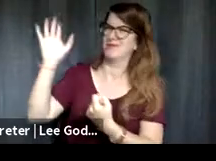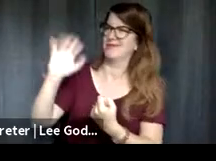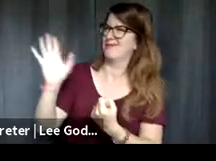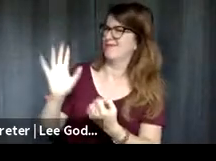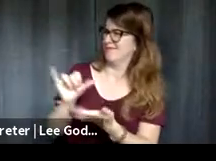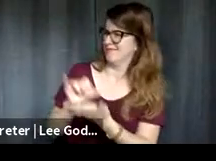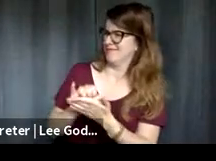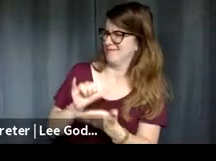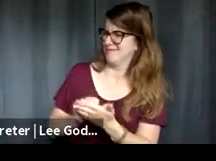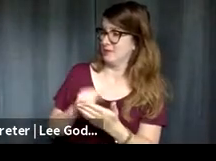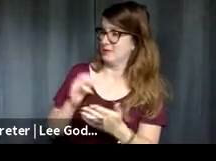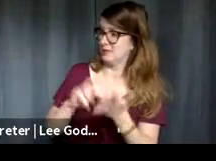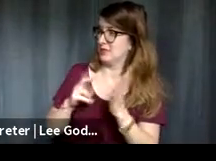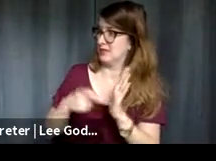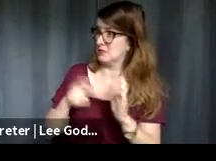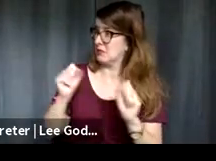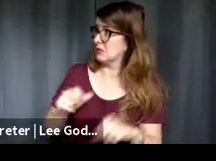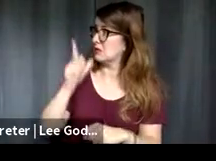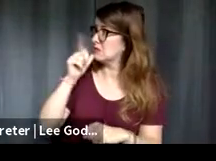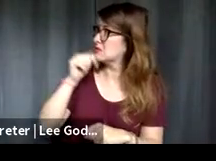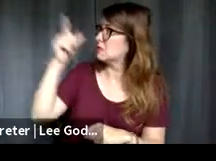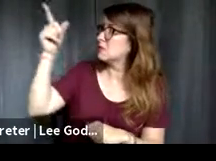I can do to let you down.